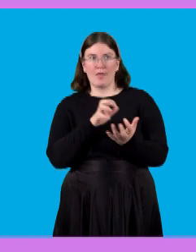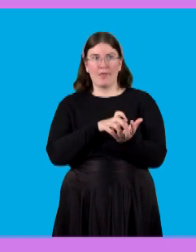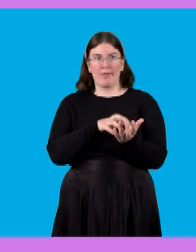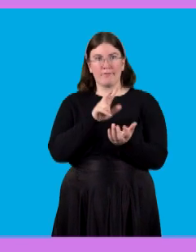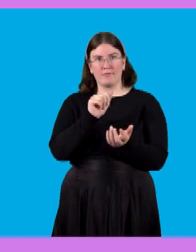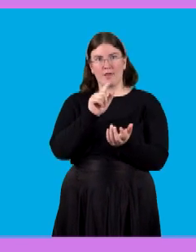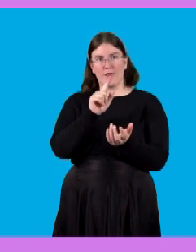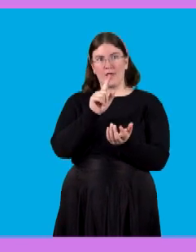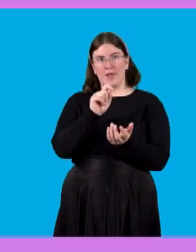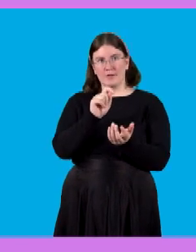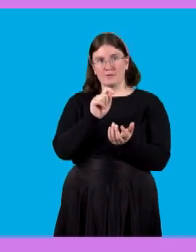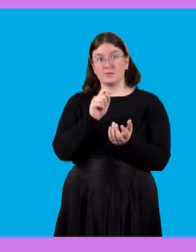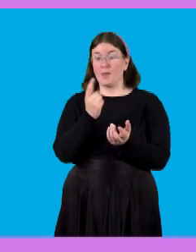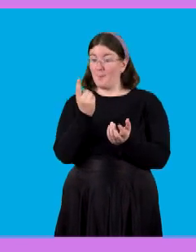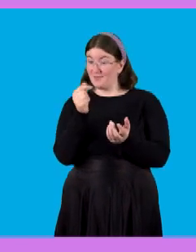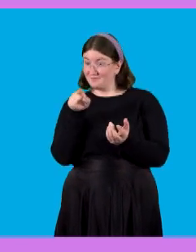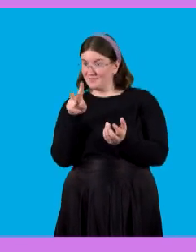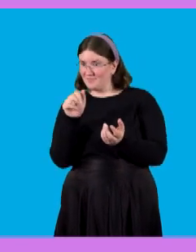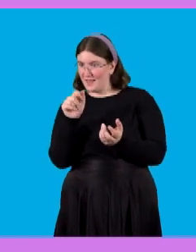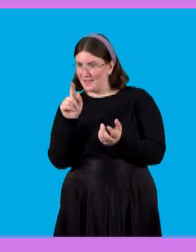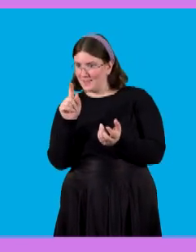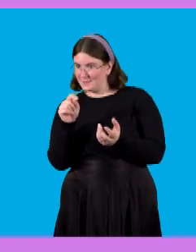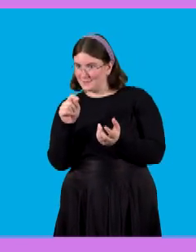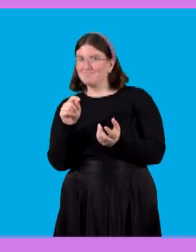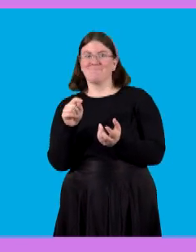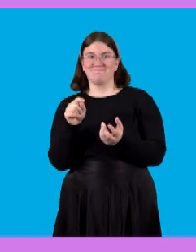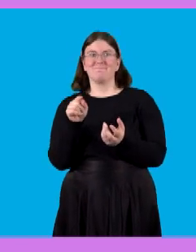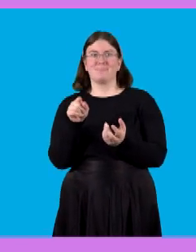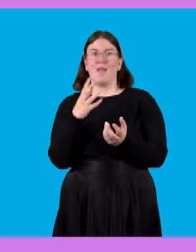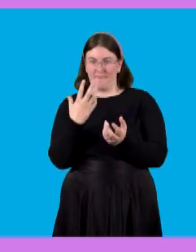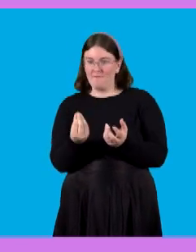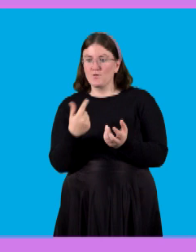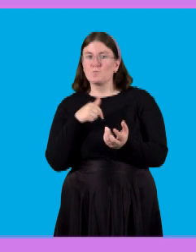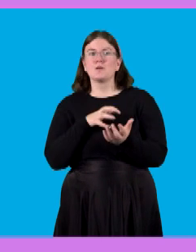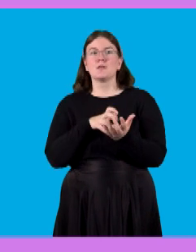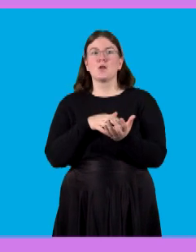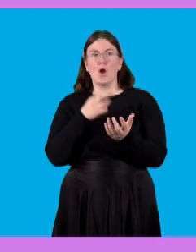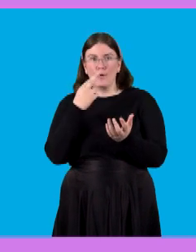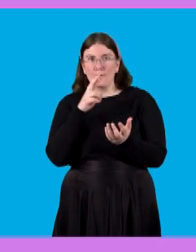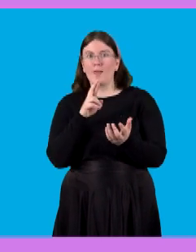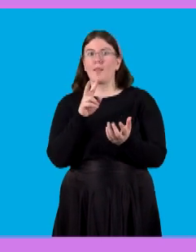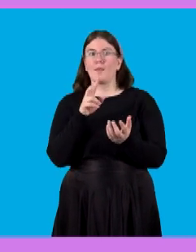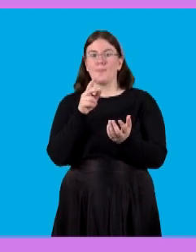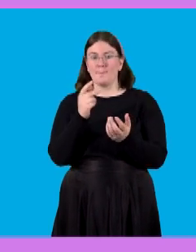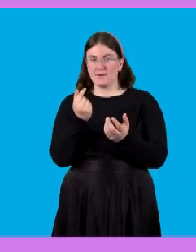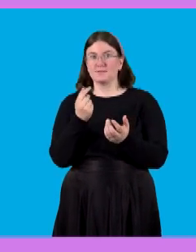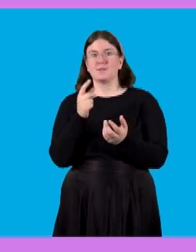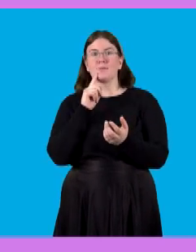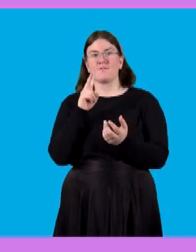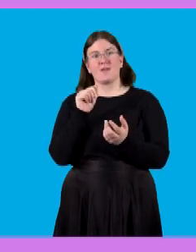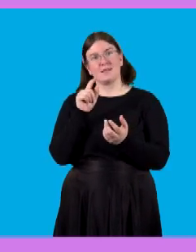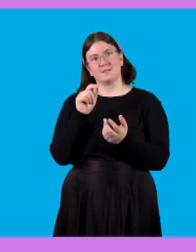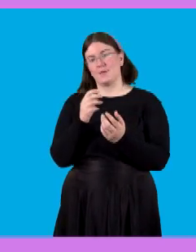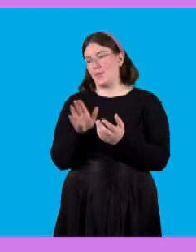VAT. Okay. Also important, you must be able to estimate and calculate the value of one currency